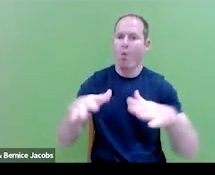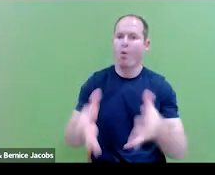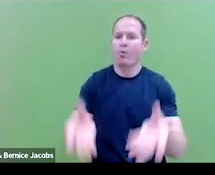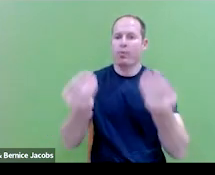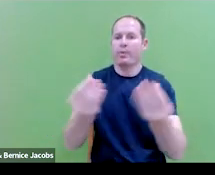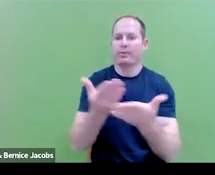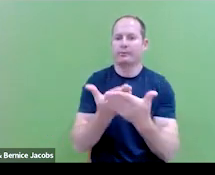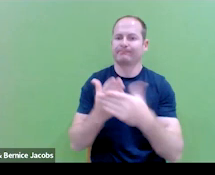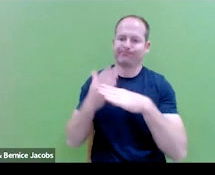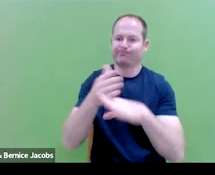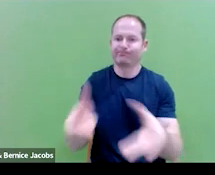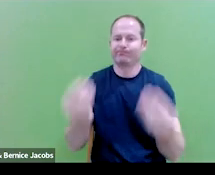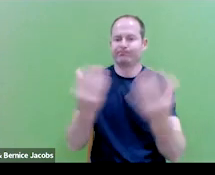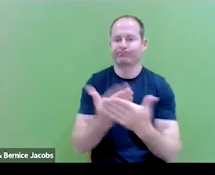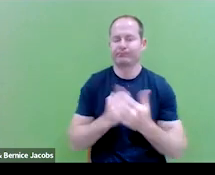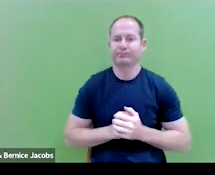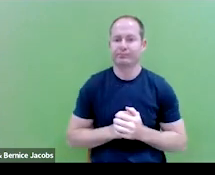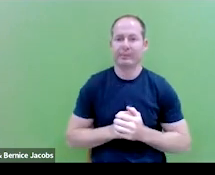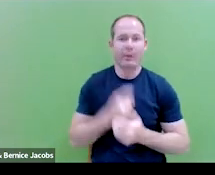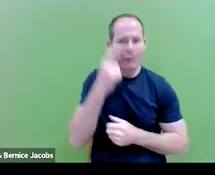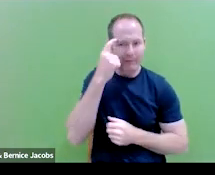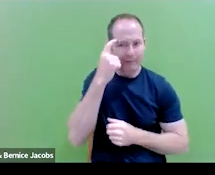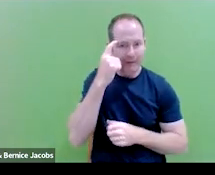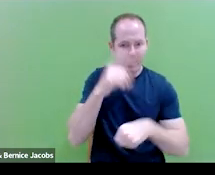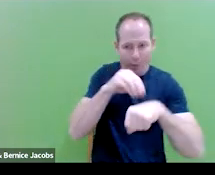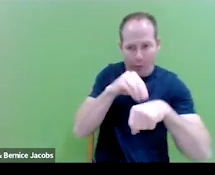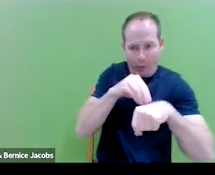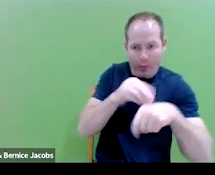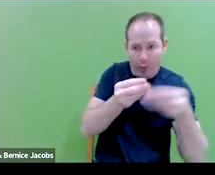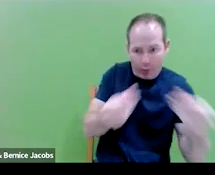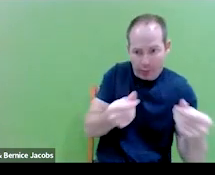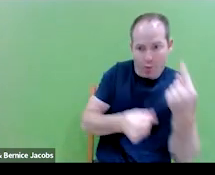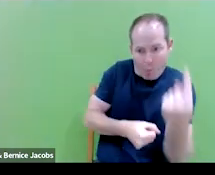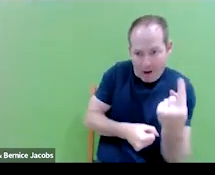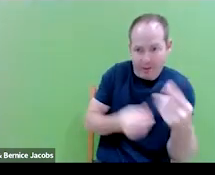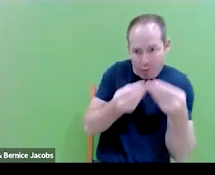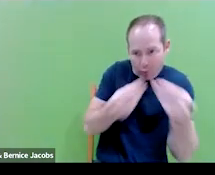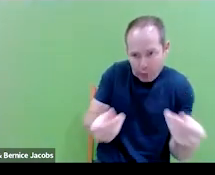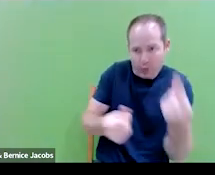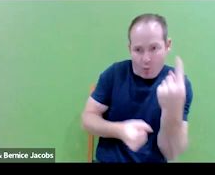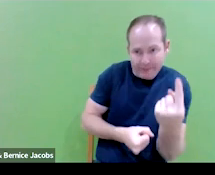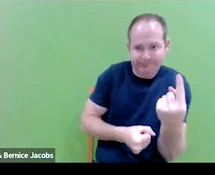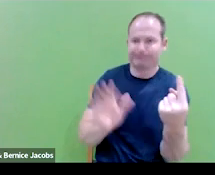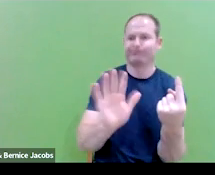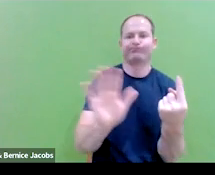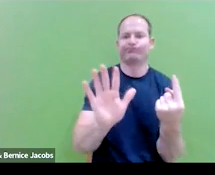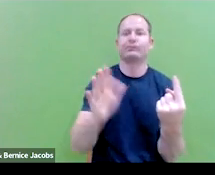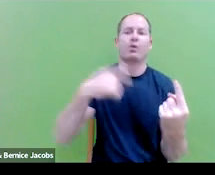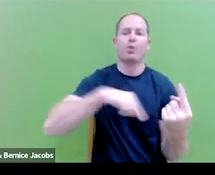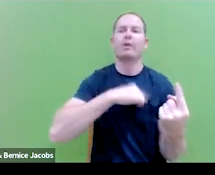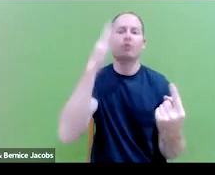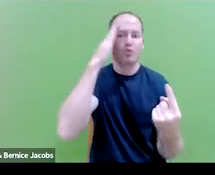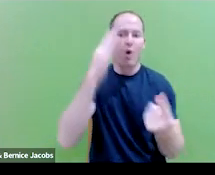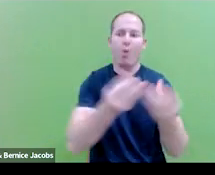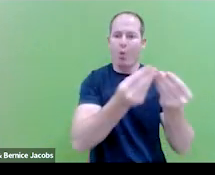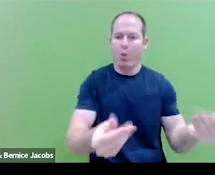one solution is a perfect solution for everybody. It is just to be cognizant that there are so many different